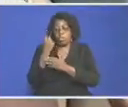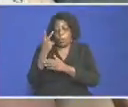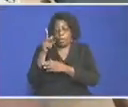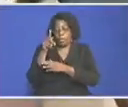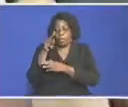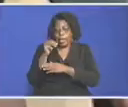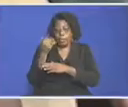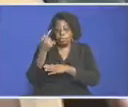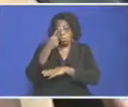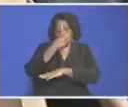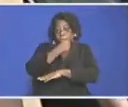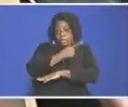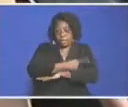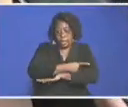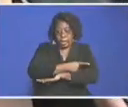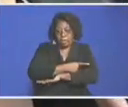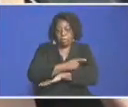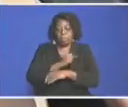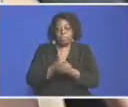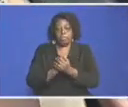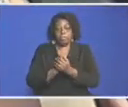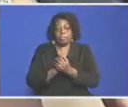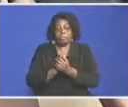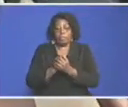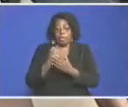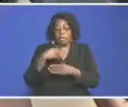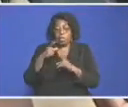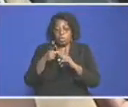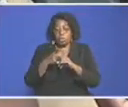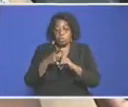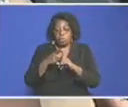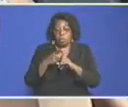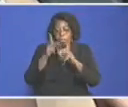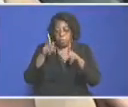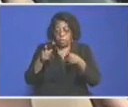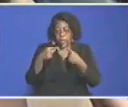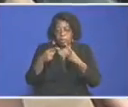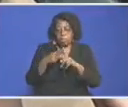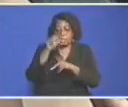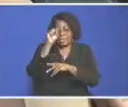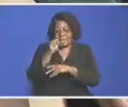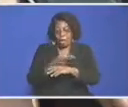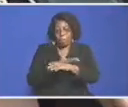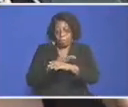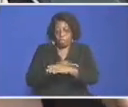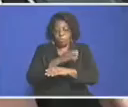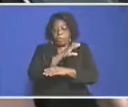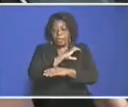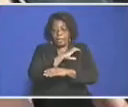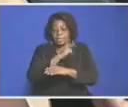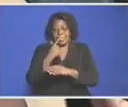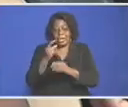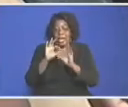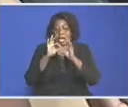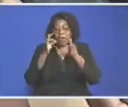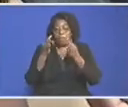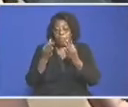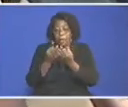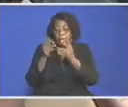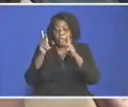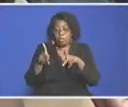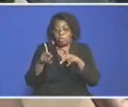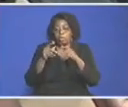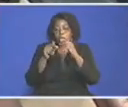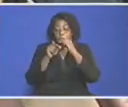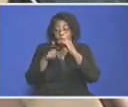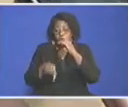state, a complainant came to the East Street South Police Station and reported that a family member had